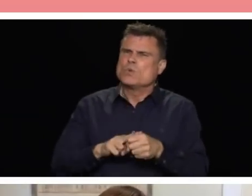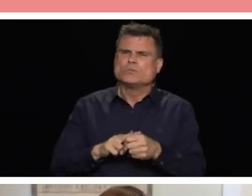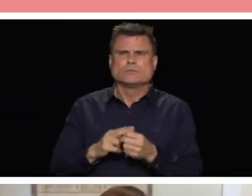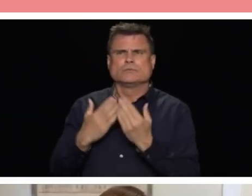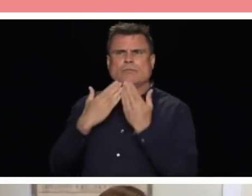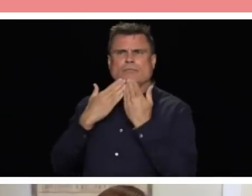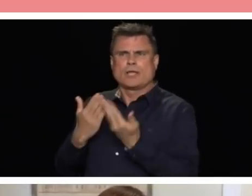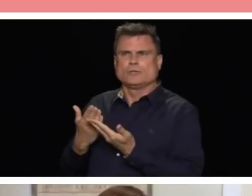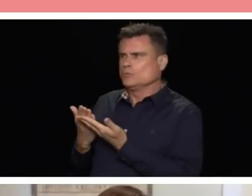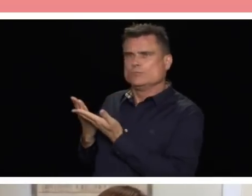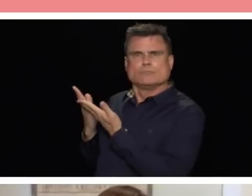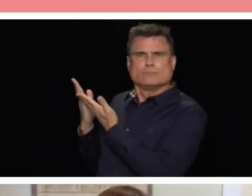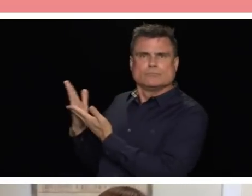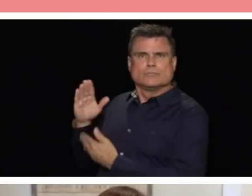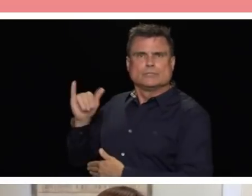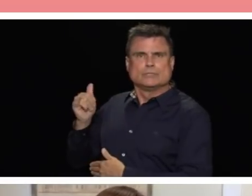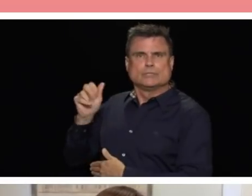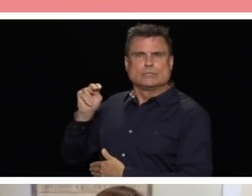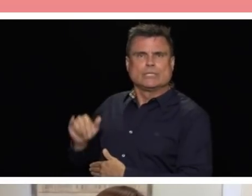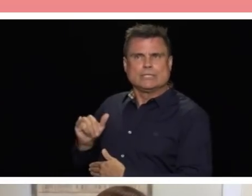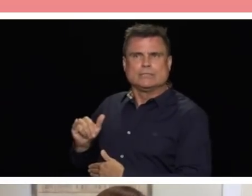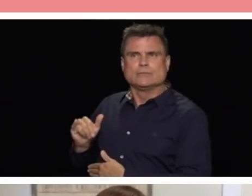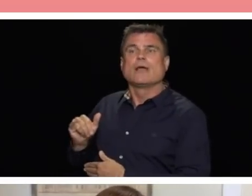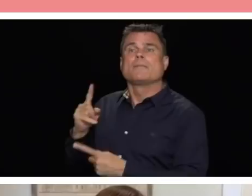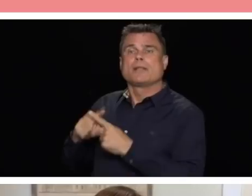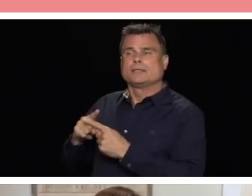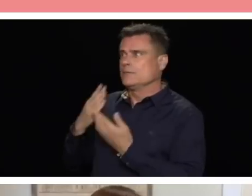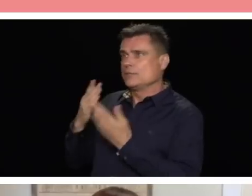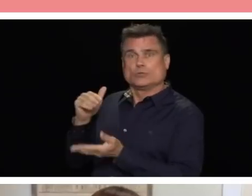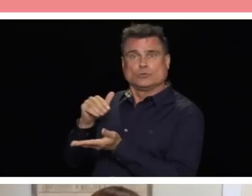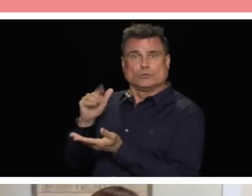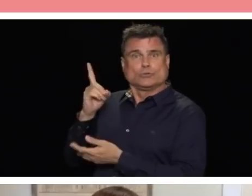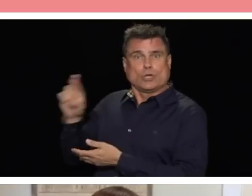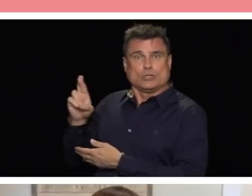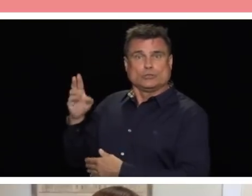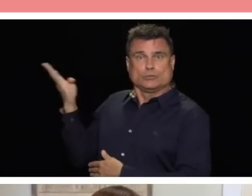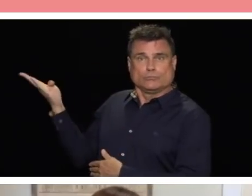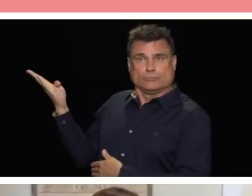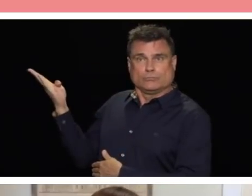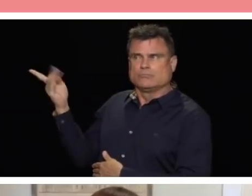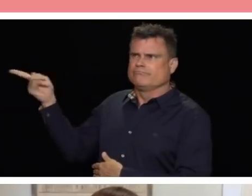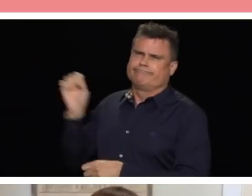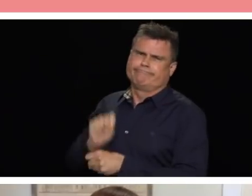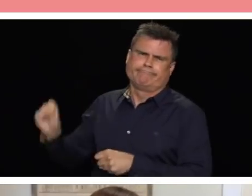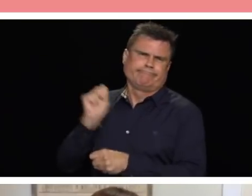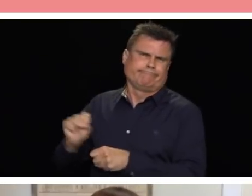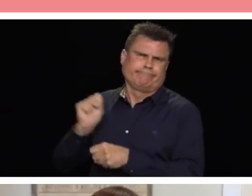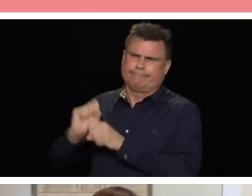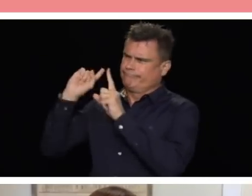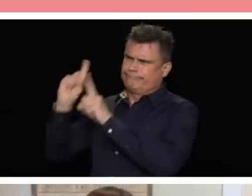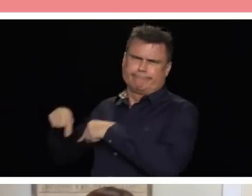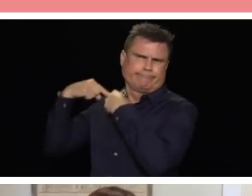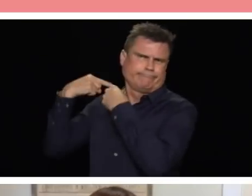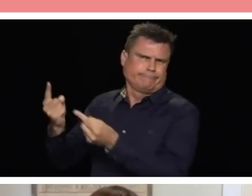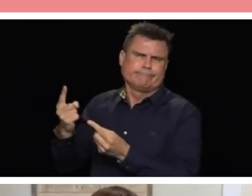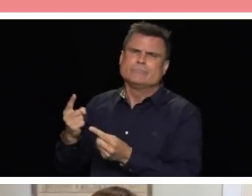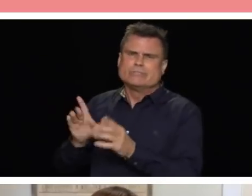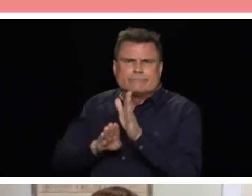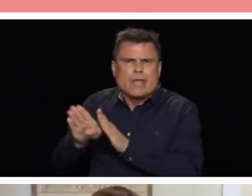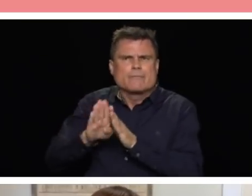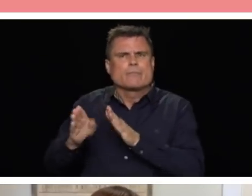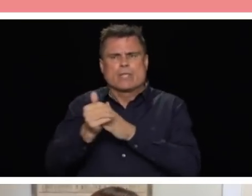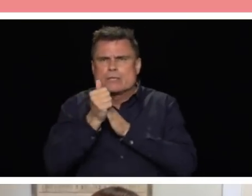town hall, and also to Dr. Corneil, who has been putting a lot of efforts into the health and safety guideline for childcare centers to make